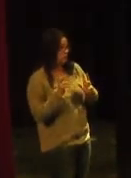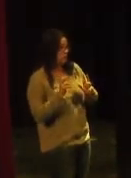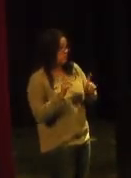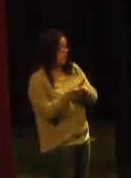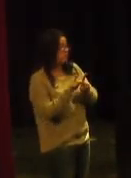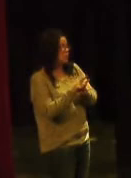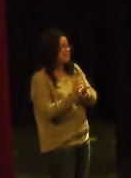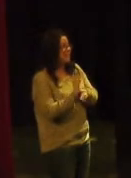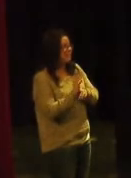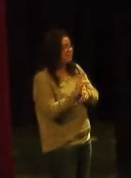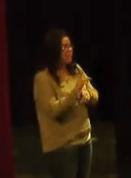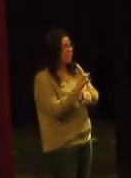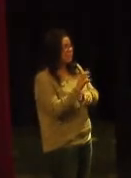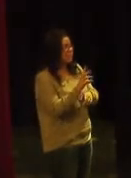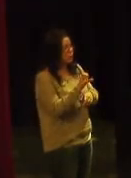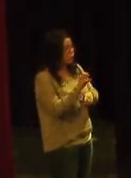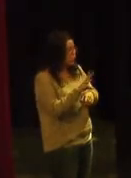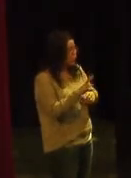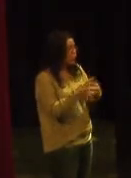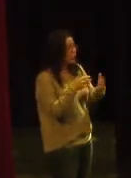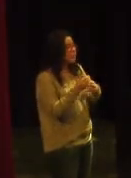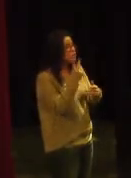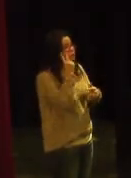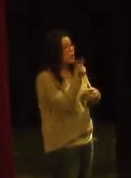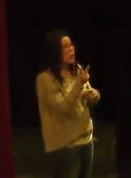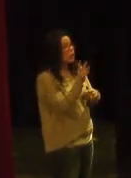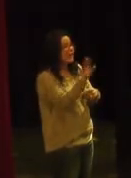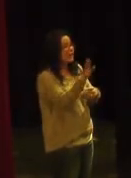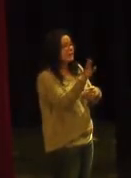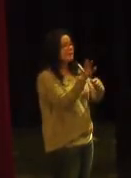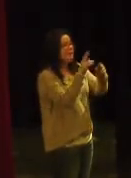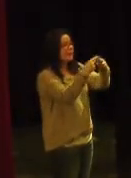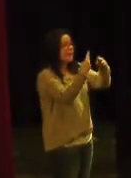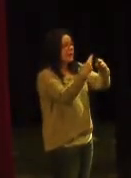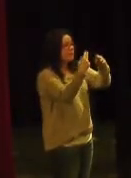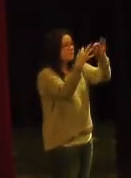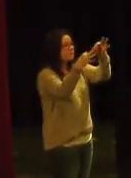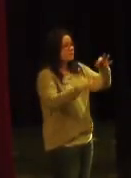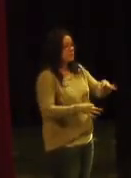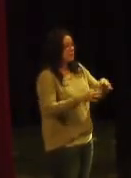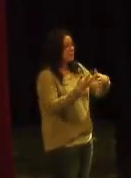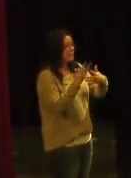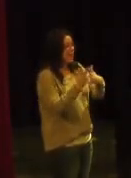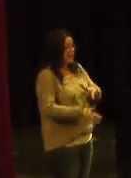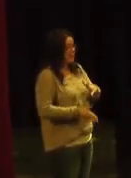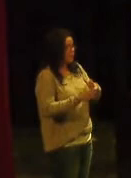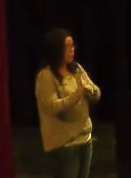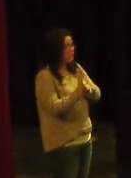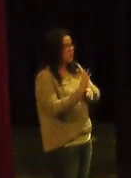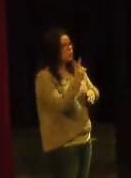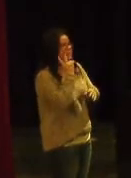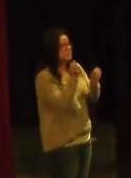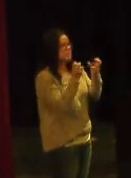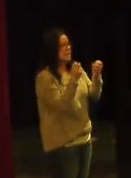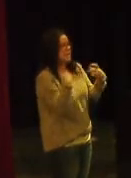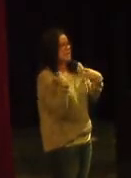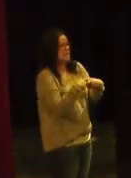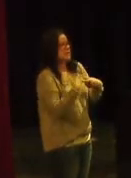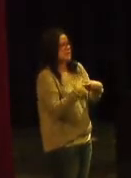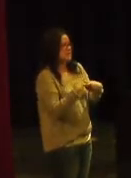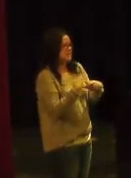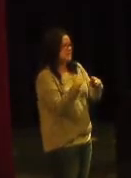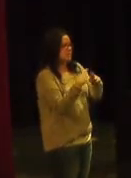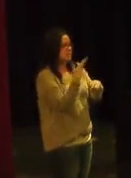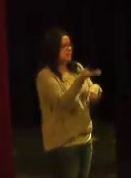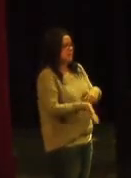So if you ever look at the credits for a Robert Rodriguez movie, you'll see a lot of Latino surnames in there, because that's kind of his thing to do